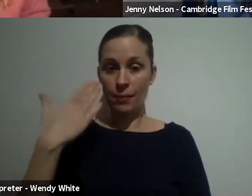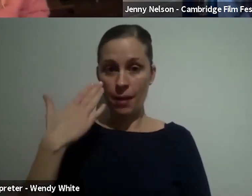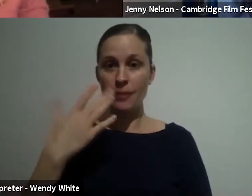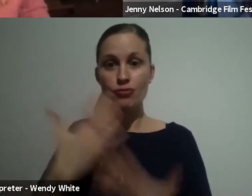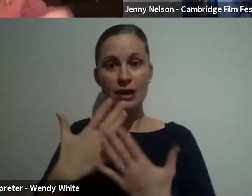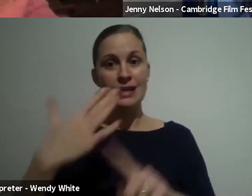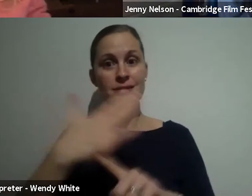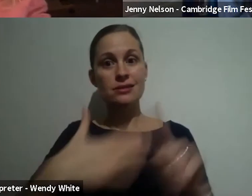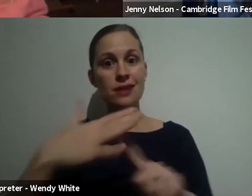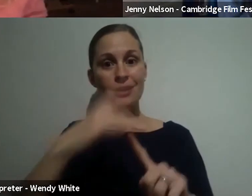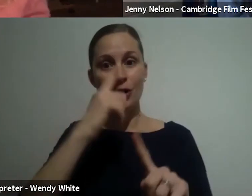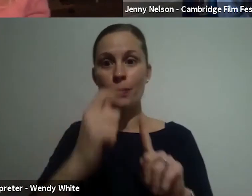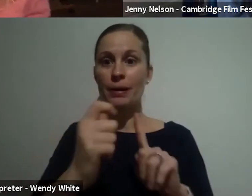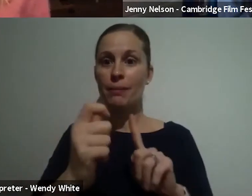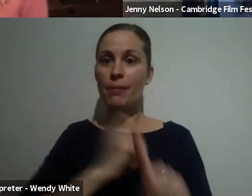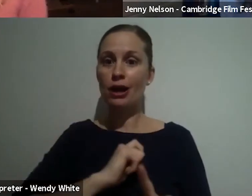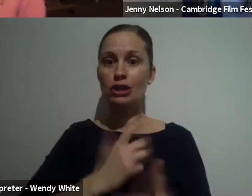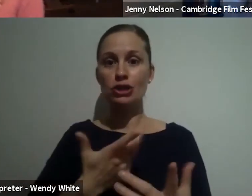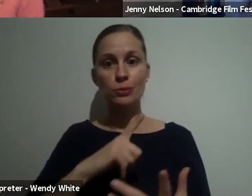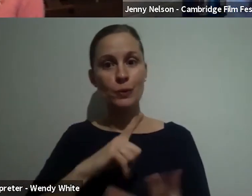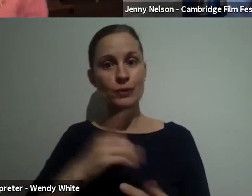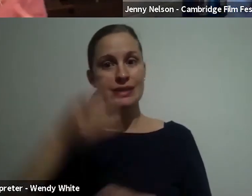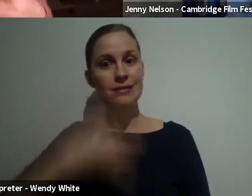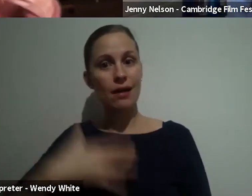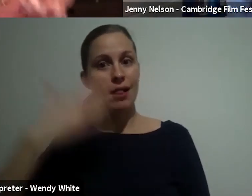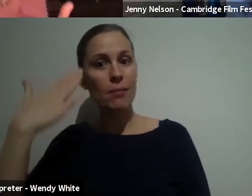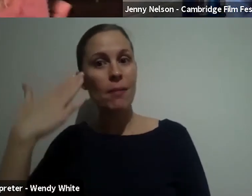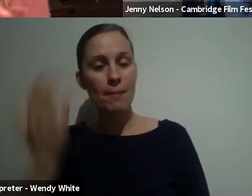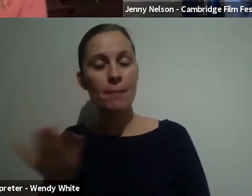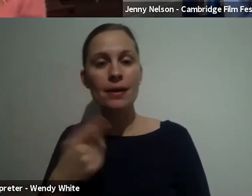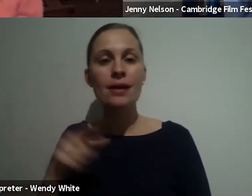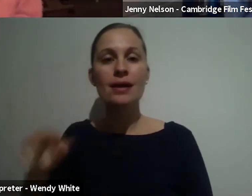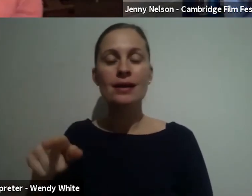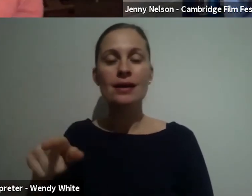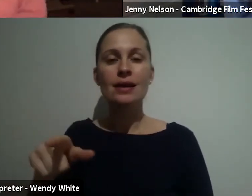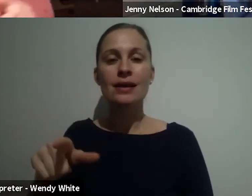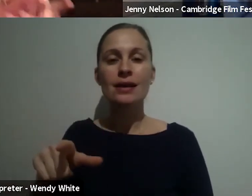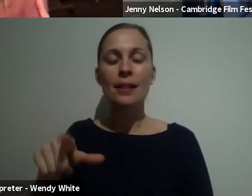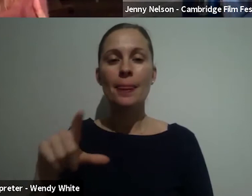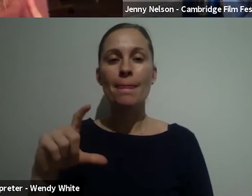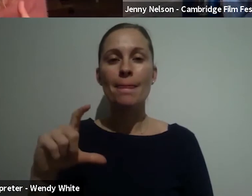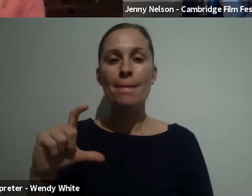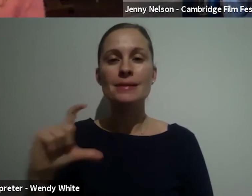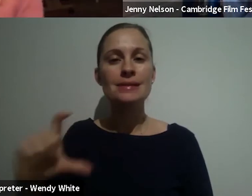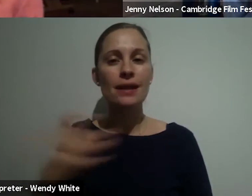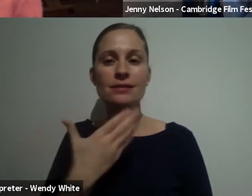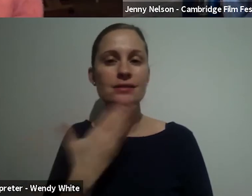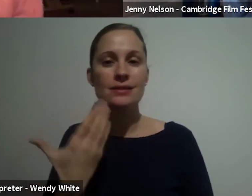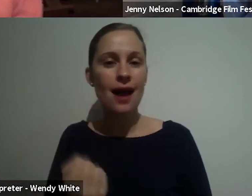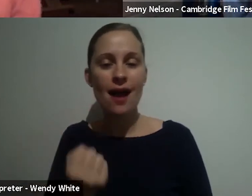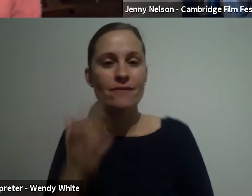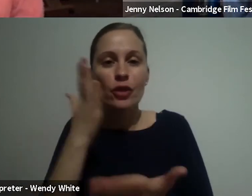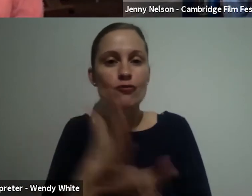society because of being a single mother. And that's what Celia sees. She doesn't have the real answer because the